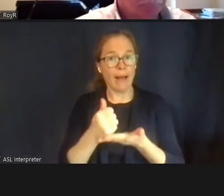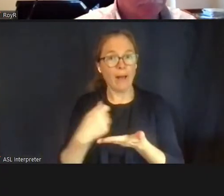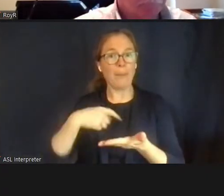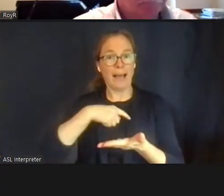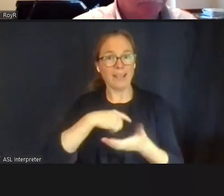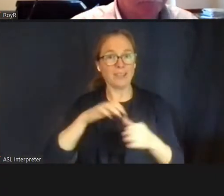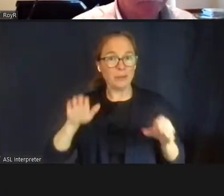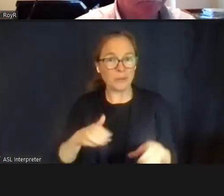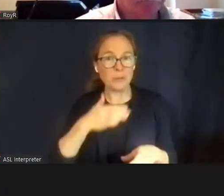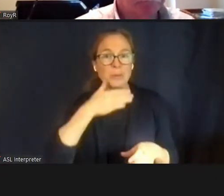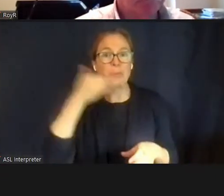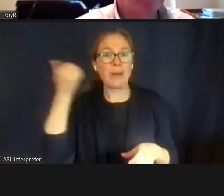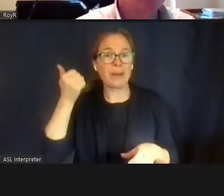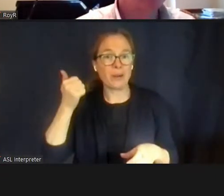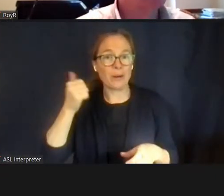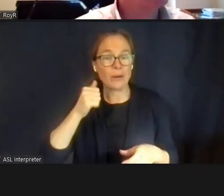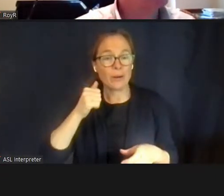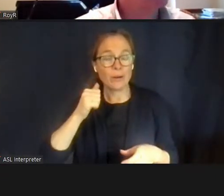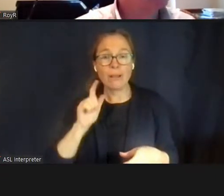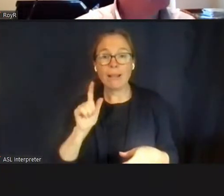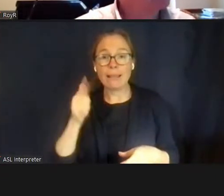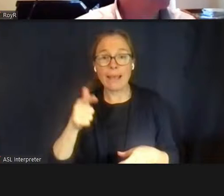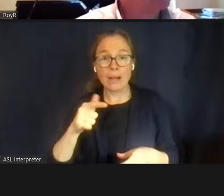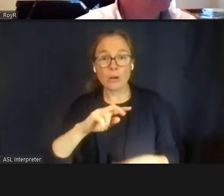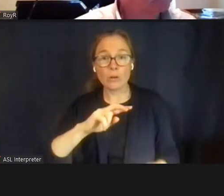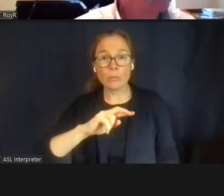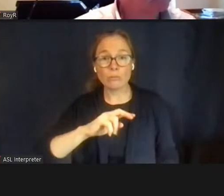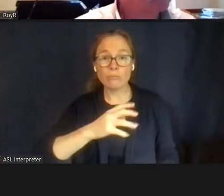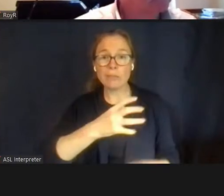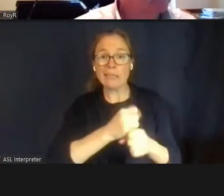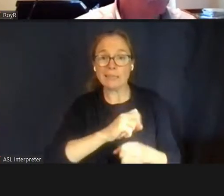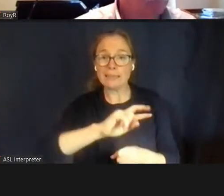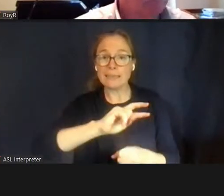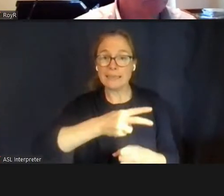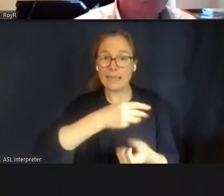better job and ensure that we are